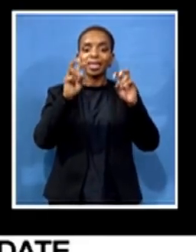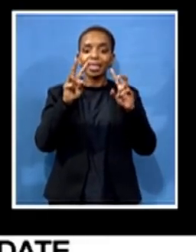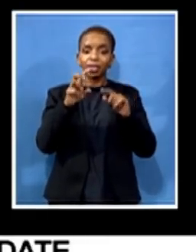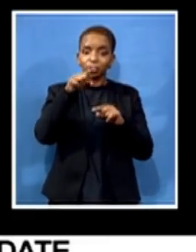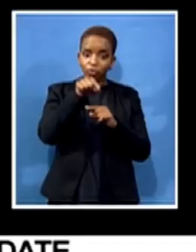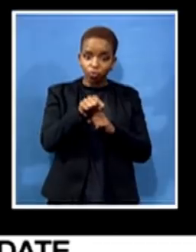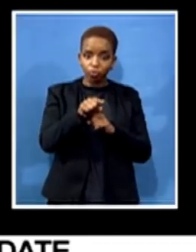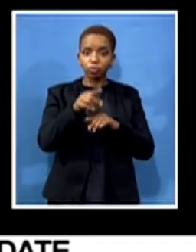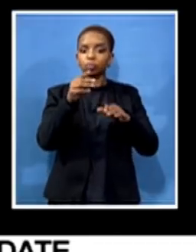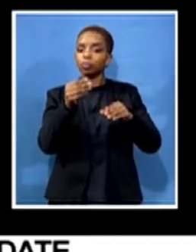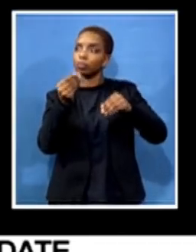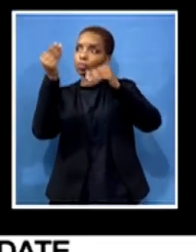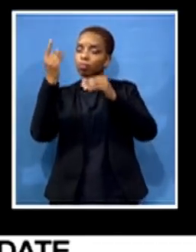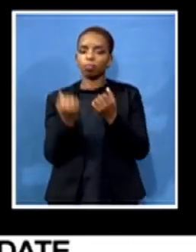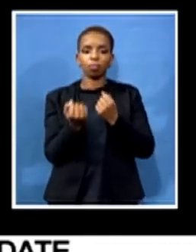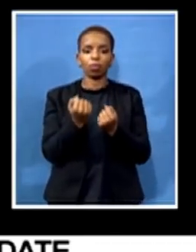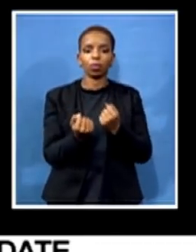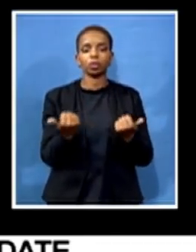But let me say that